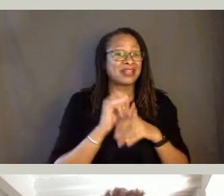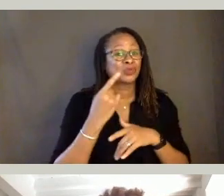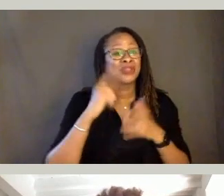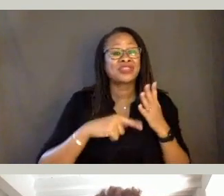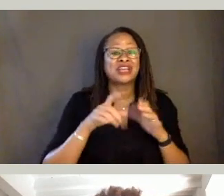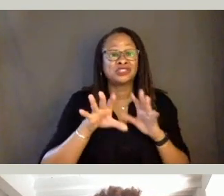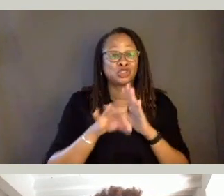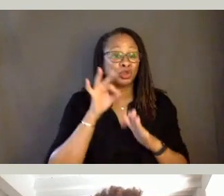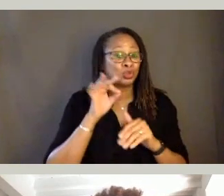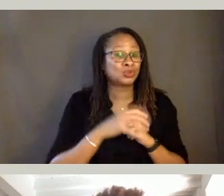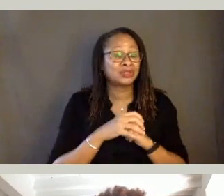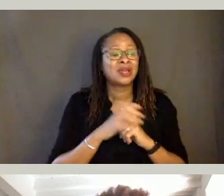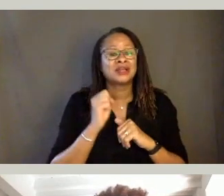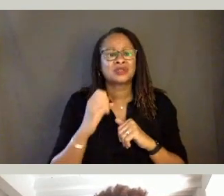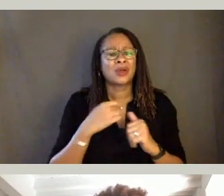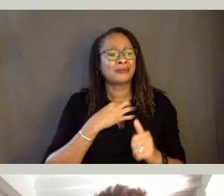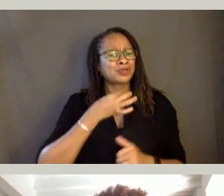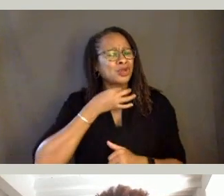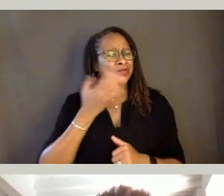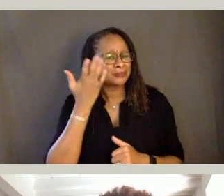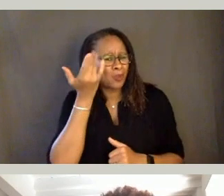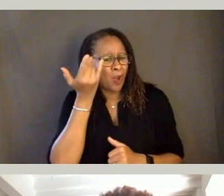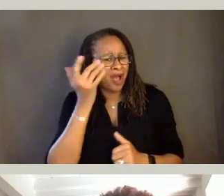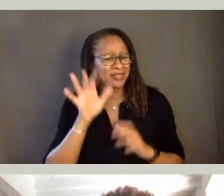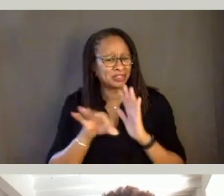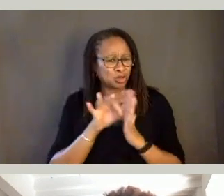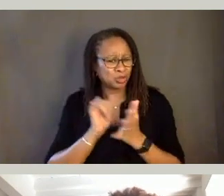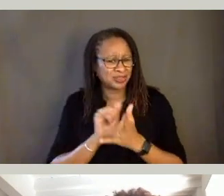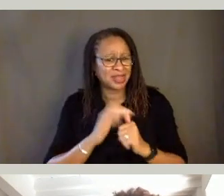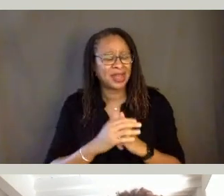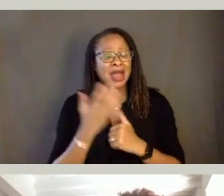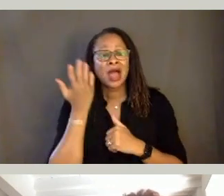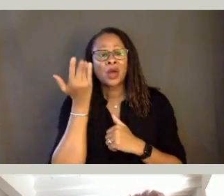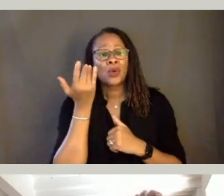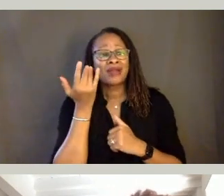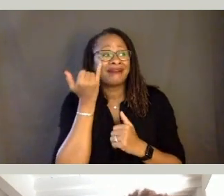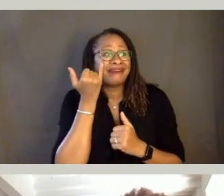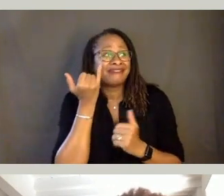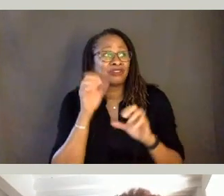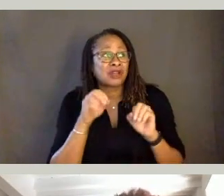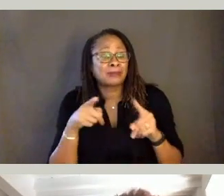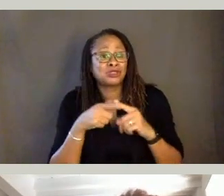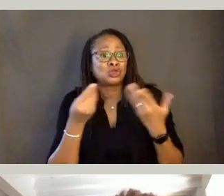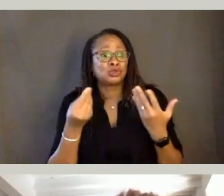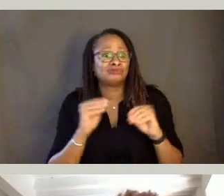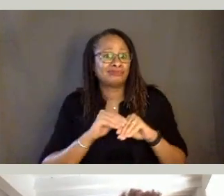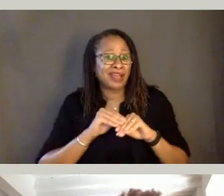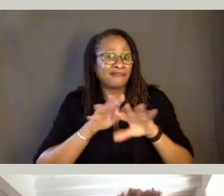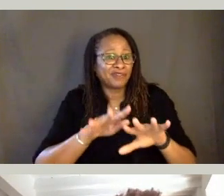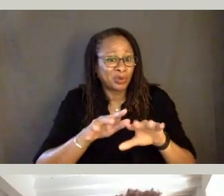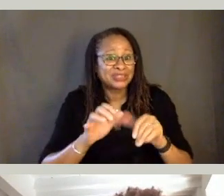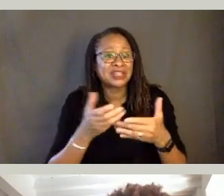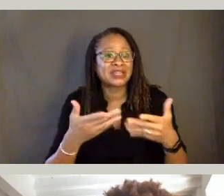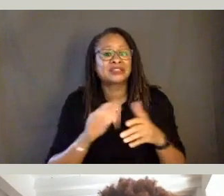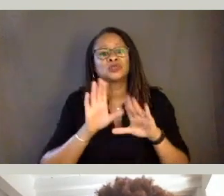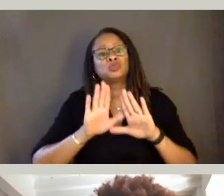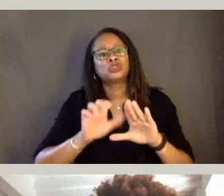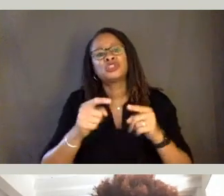just curious about why that is, and if there's an opportunity to influence things pushing the other way.